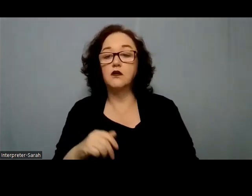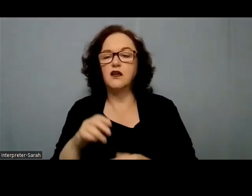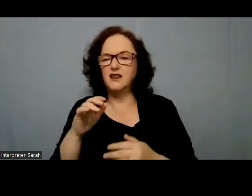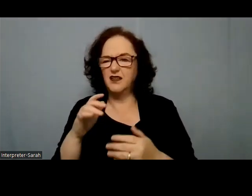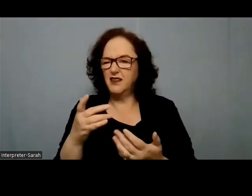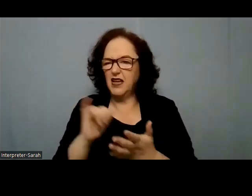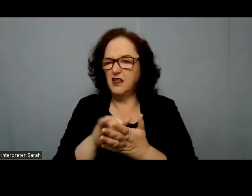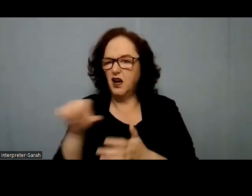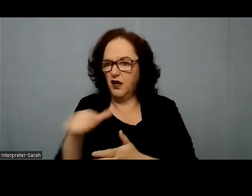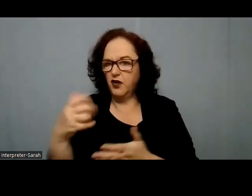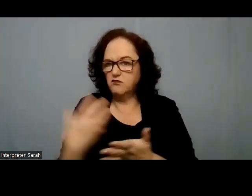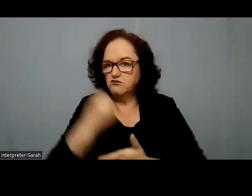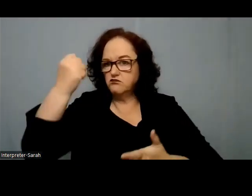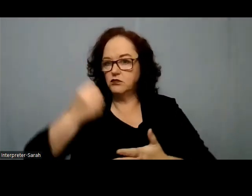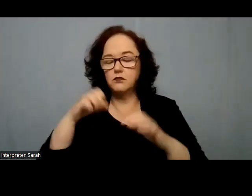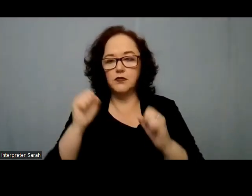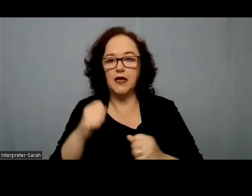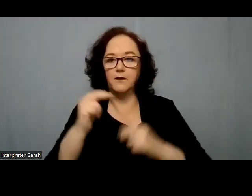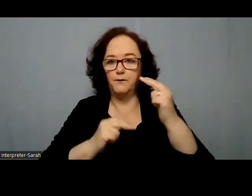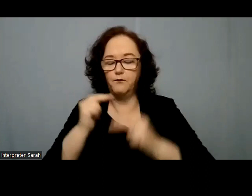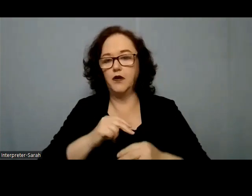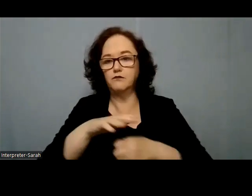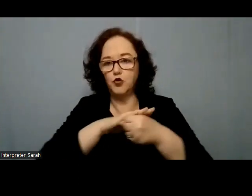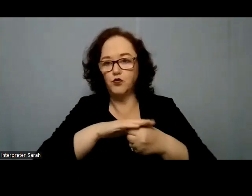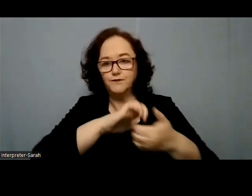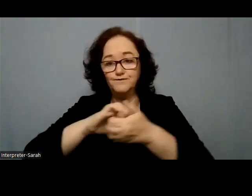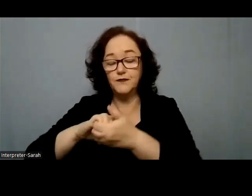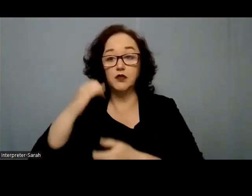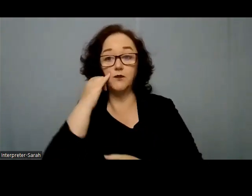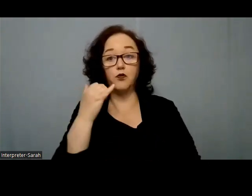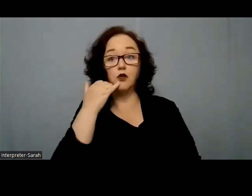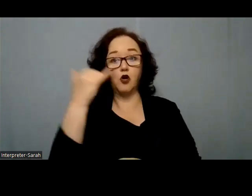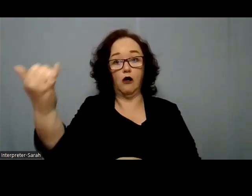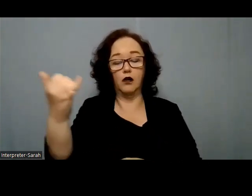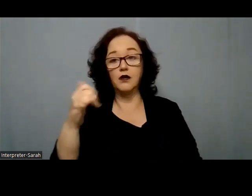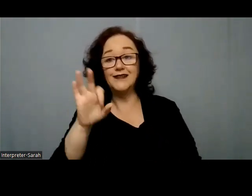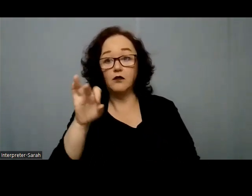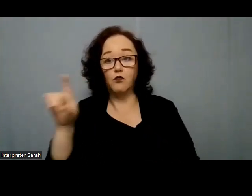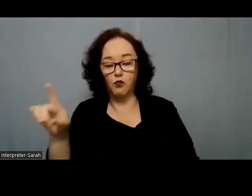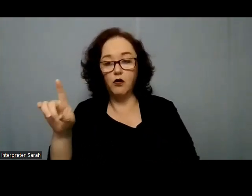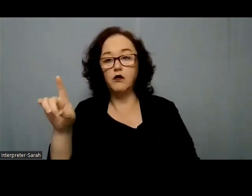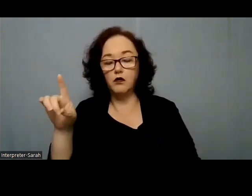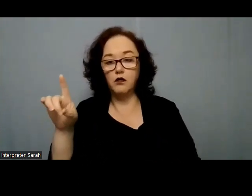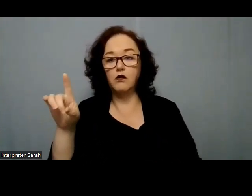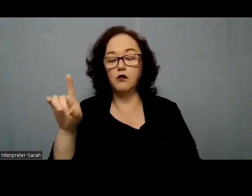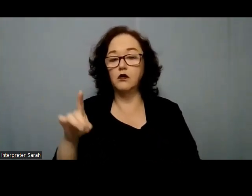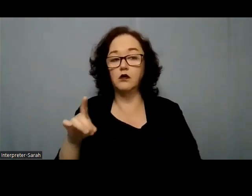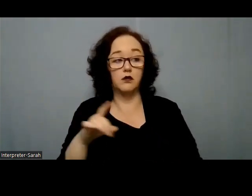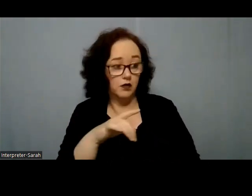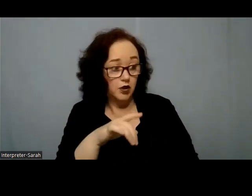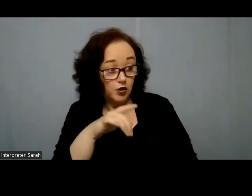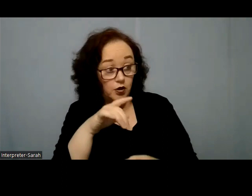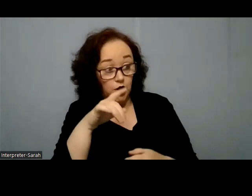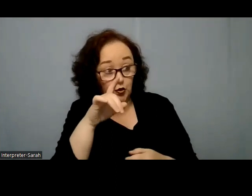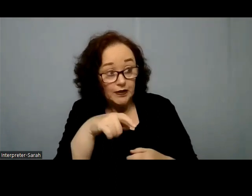partnerships. When a caller is contacting 911, they are advised of, are you seeking care through